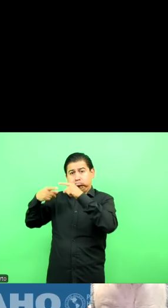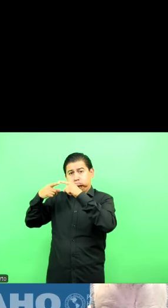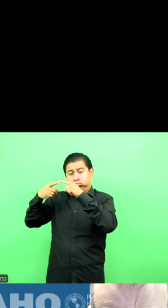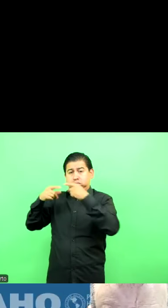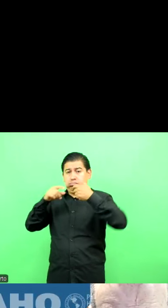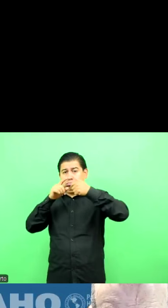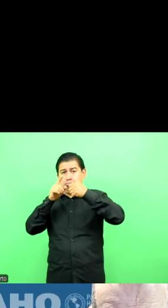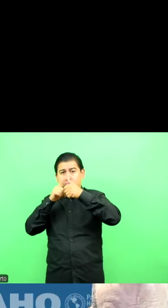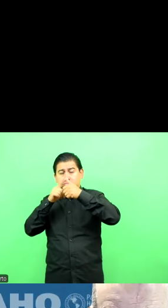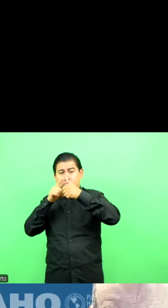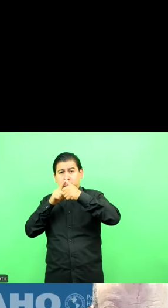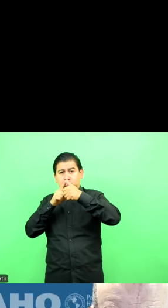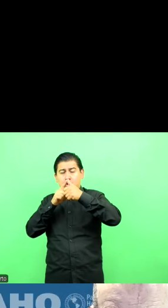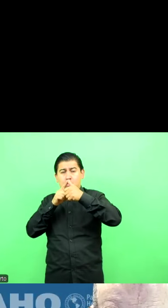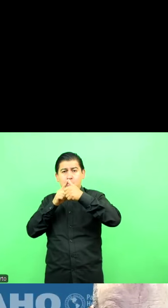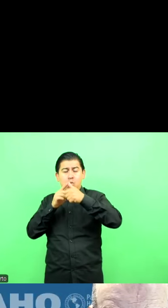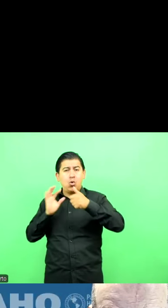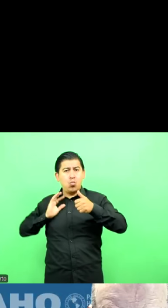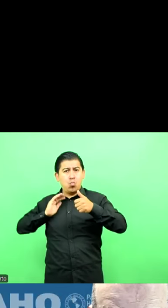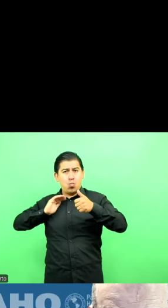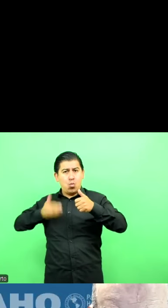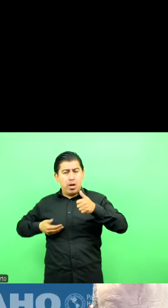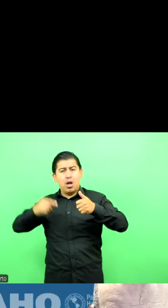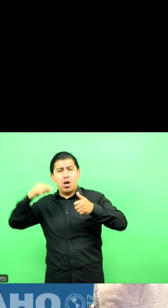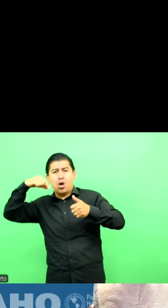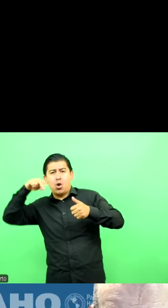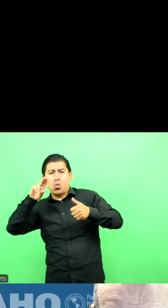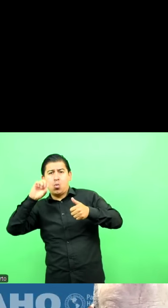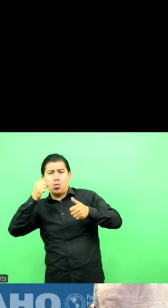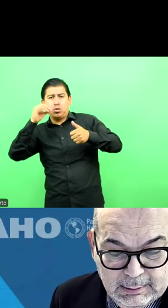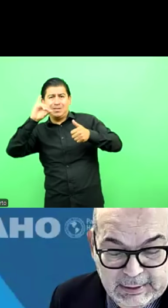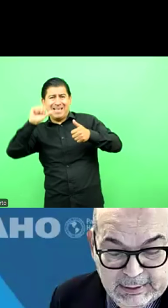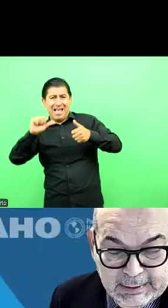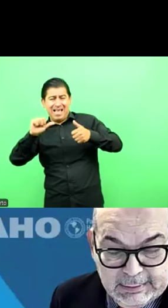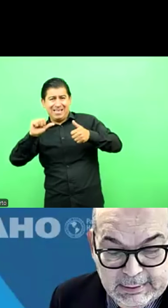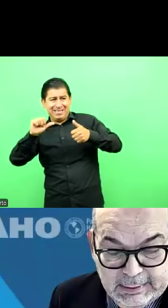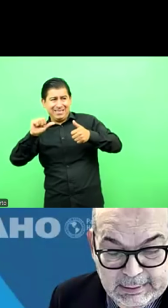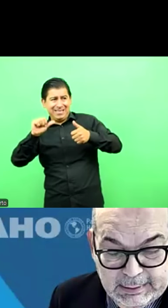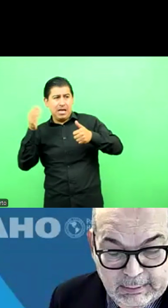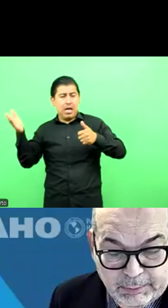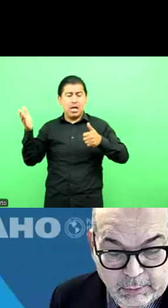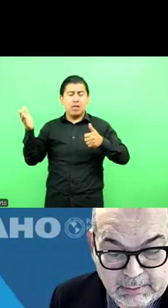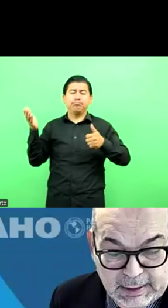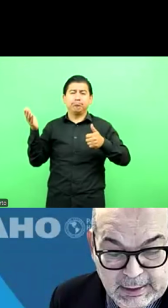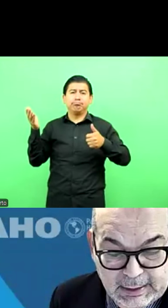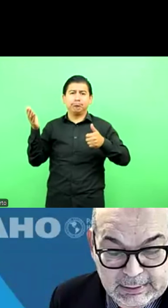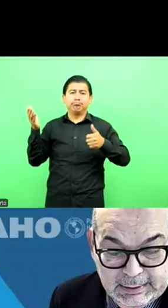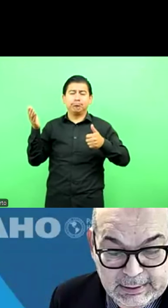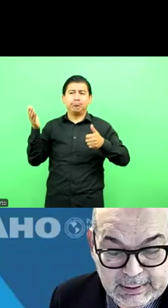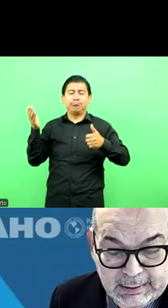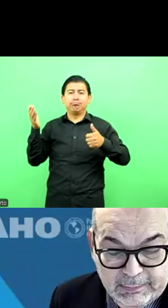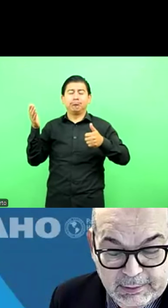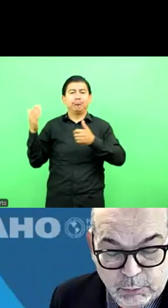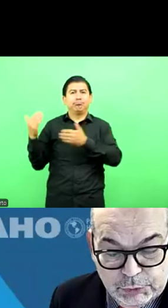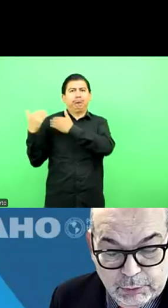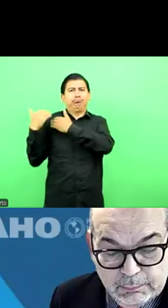time. Number one, we have Dr. Qudsia Huda. She's the